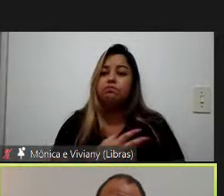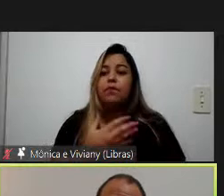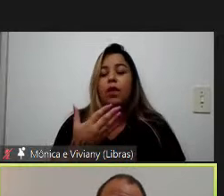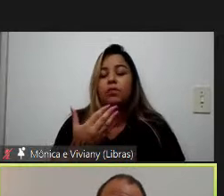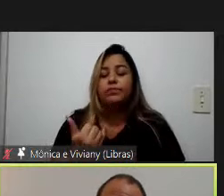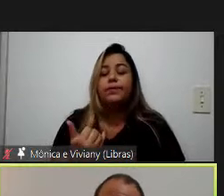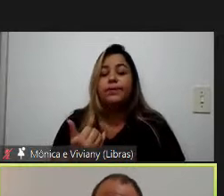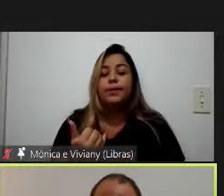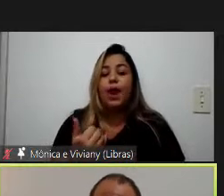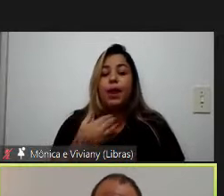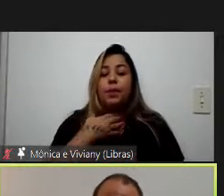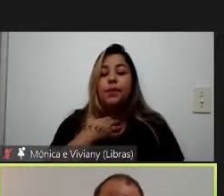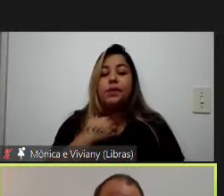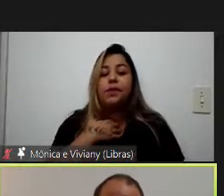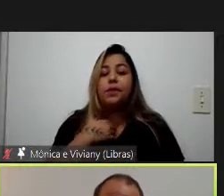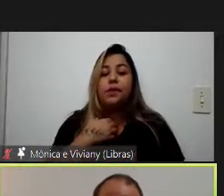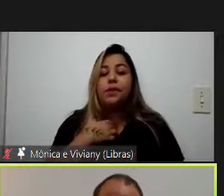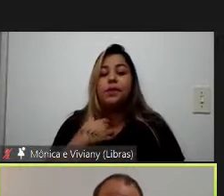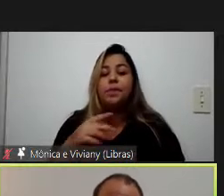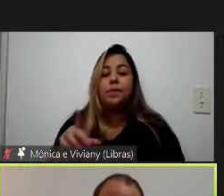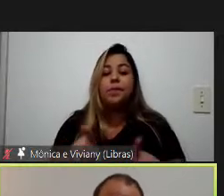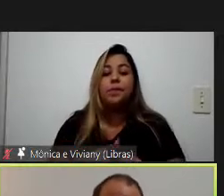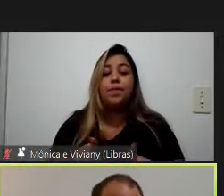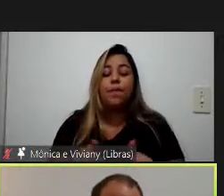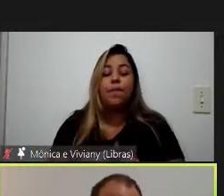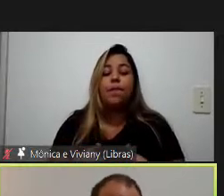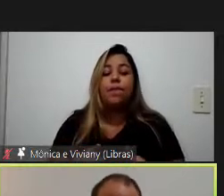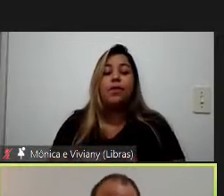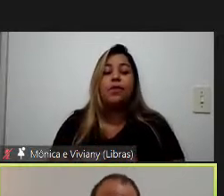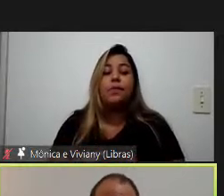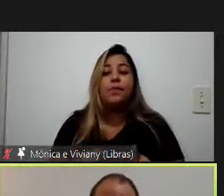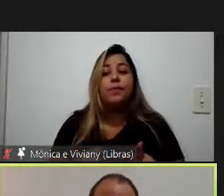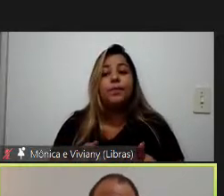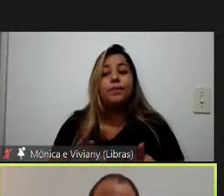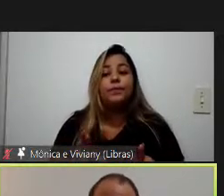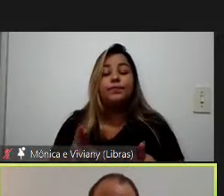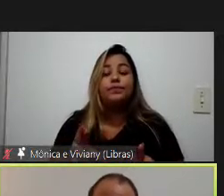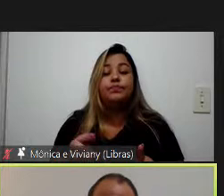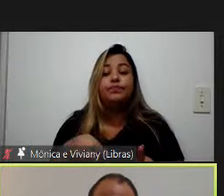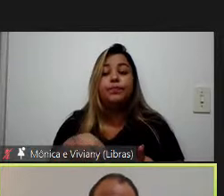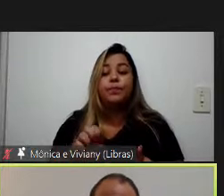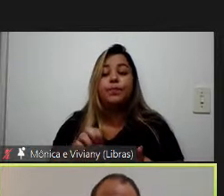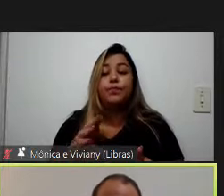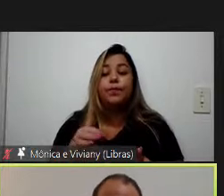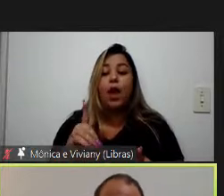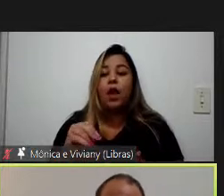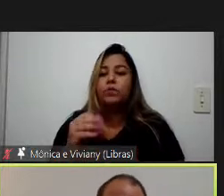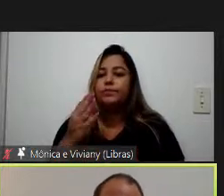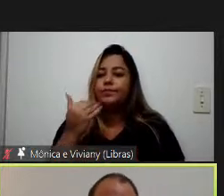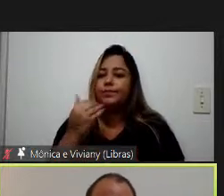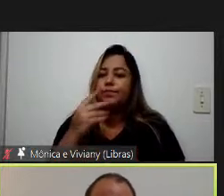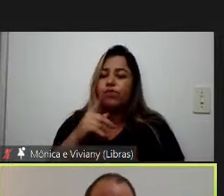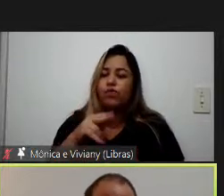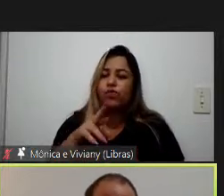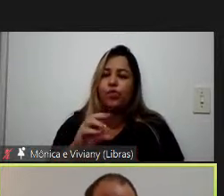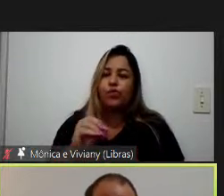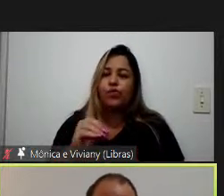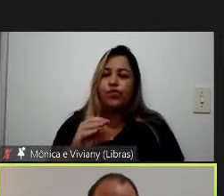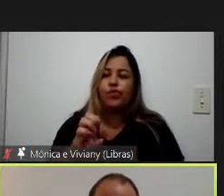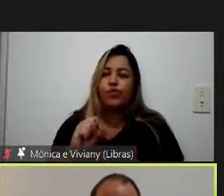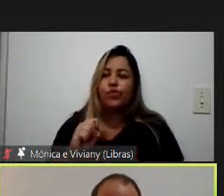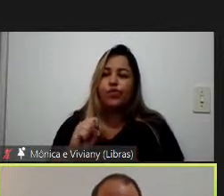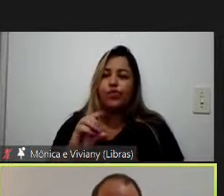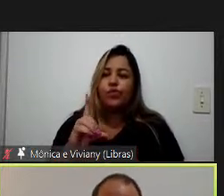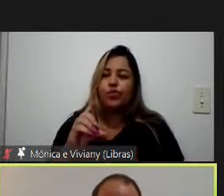marketing, reformulation of processed foods, which is also influenced by government policies, retail and food